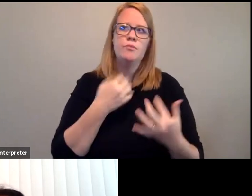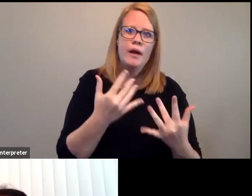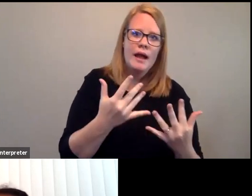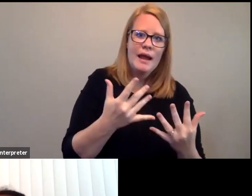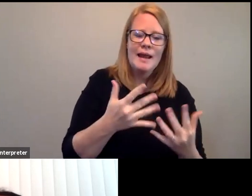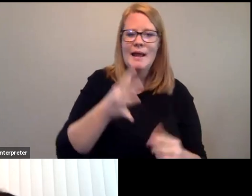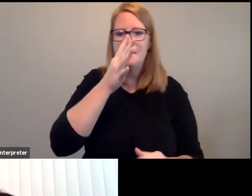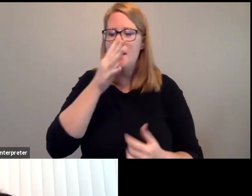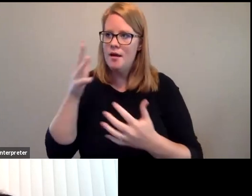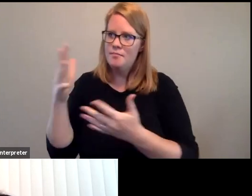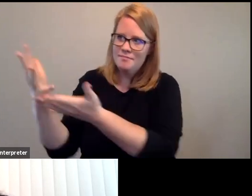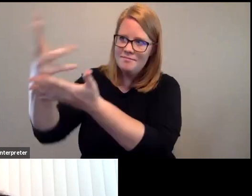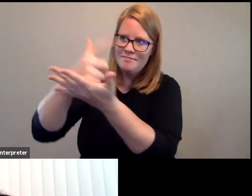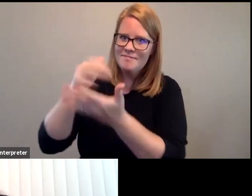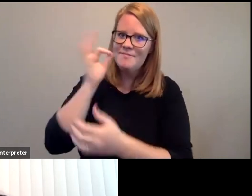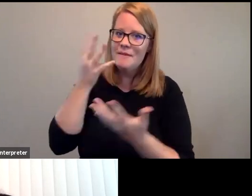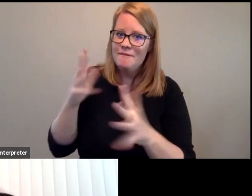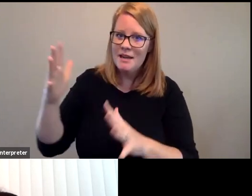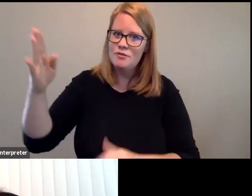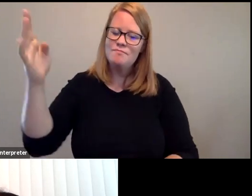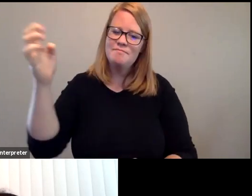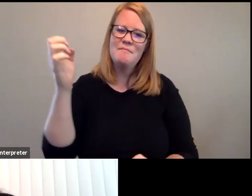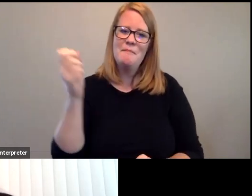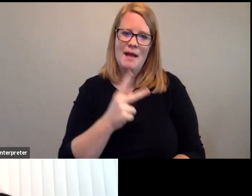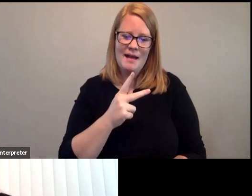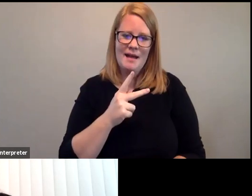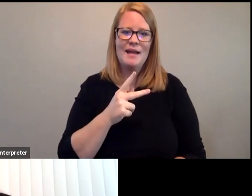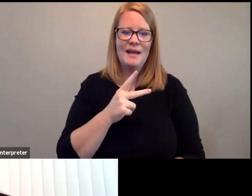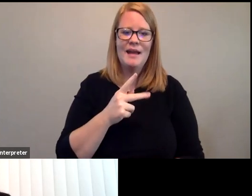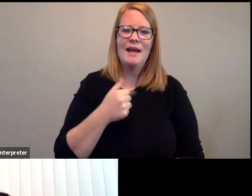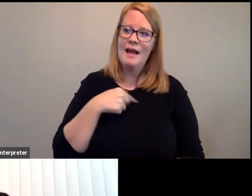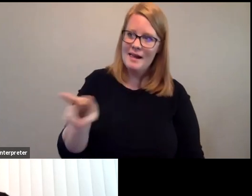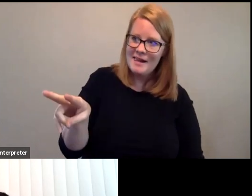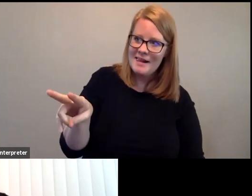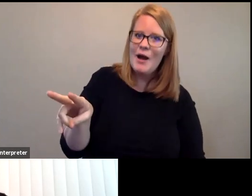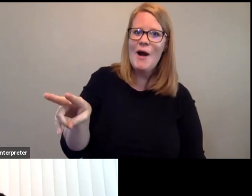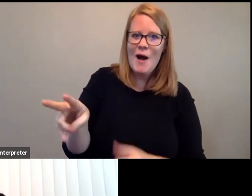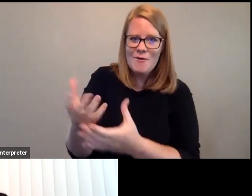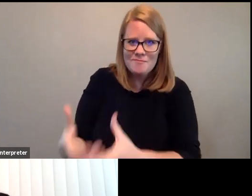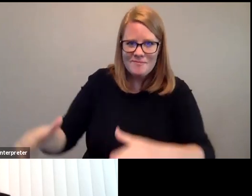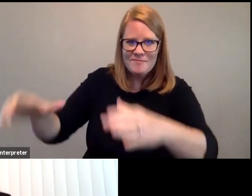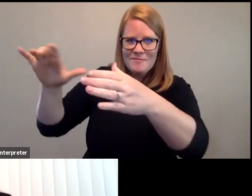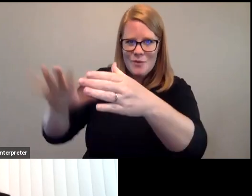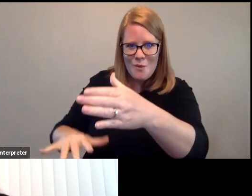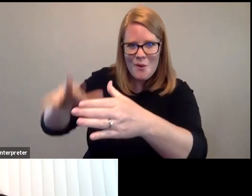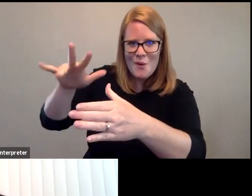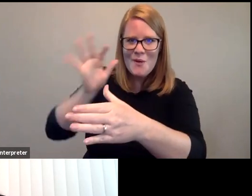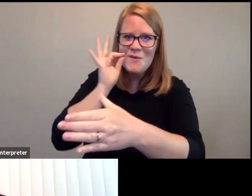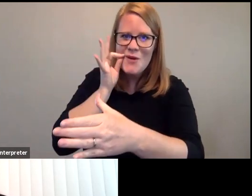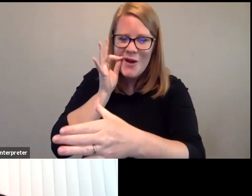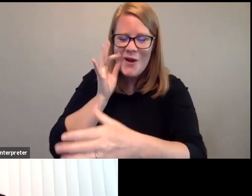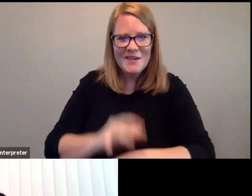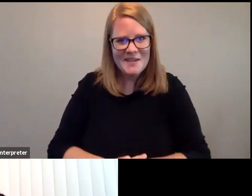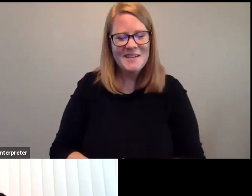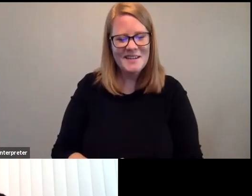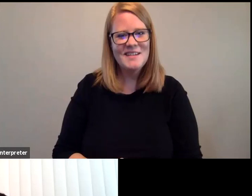crying. And she came back and she had her fruit. And you know, then I remember going back after that